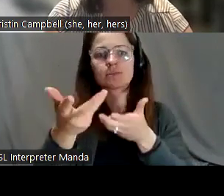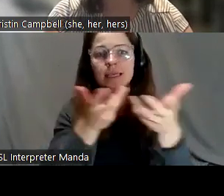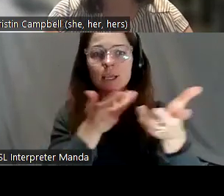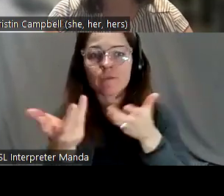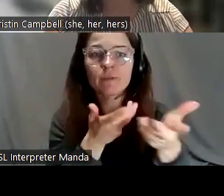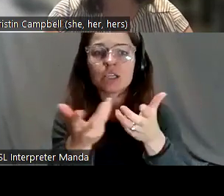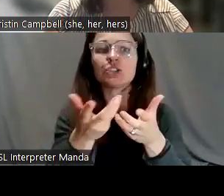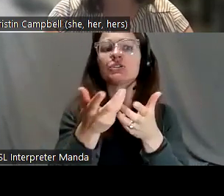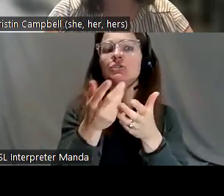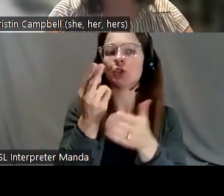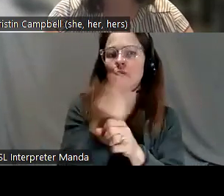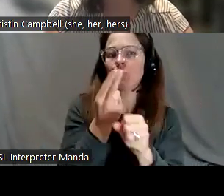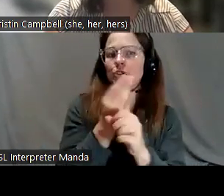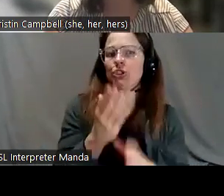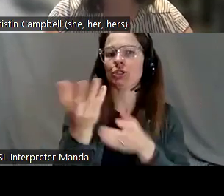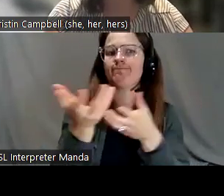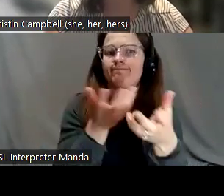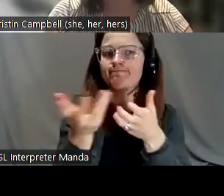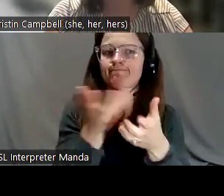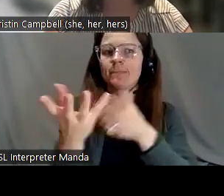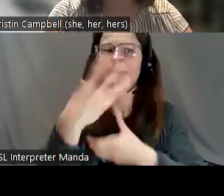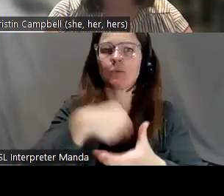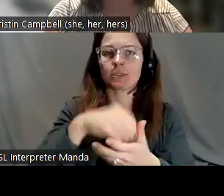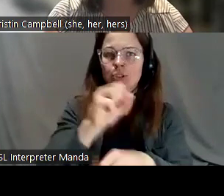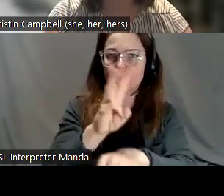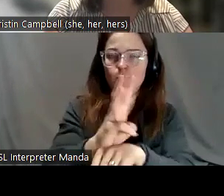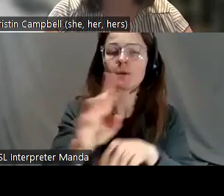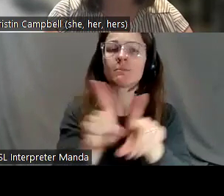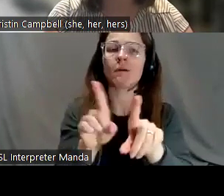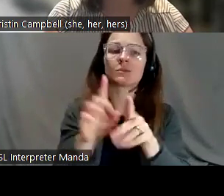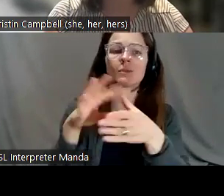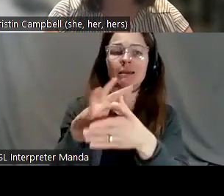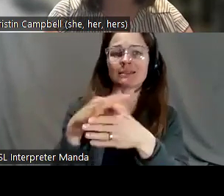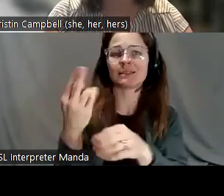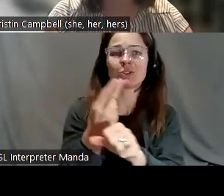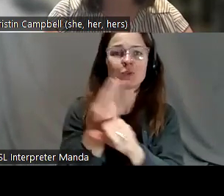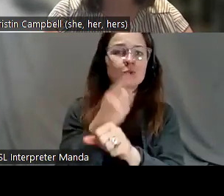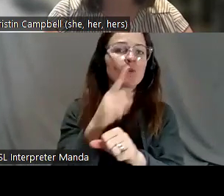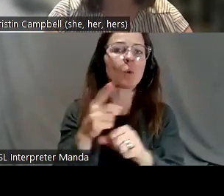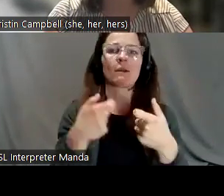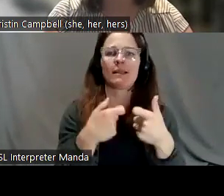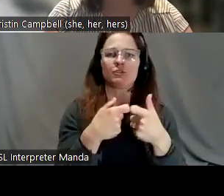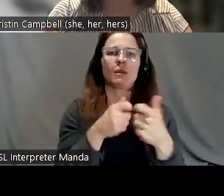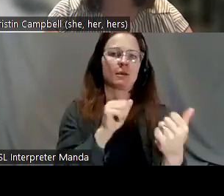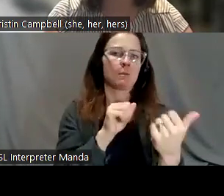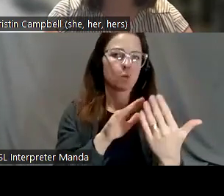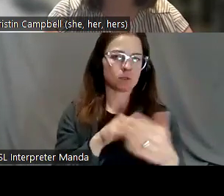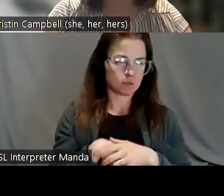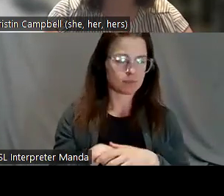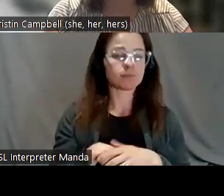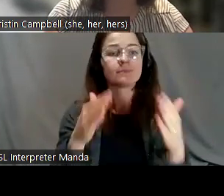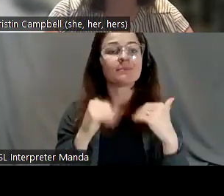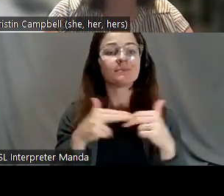can all interact with the program as well as the content that is being used in an electronic modality. Next slide,